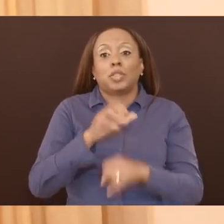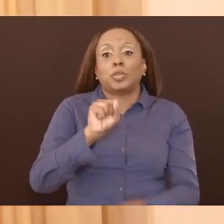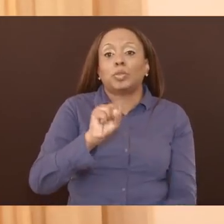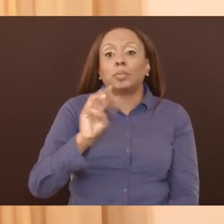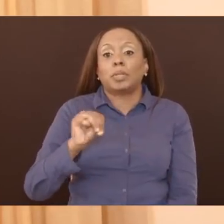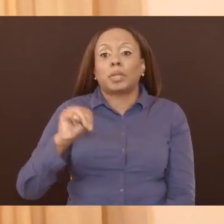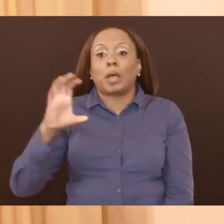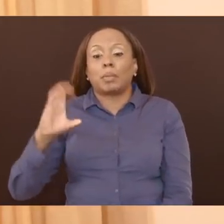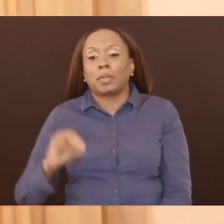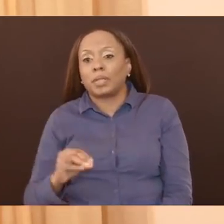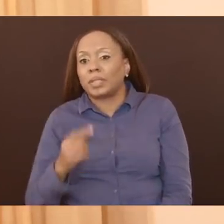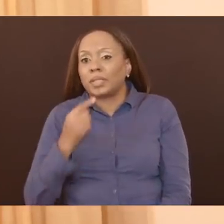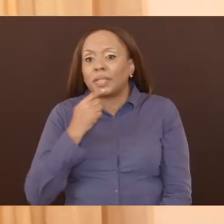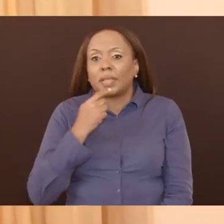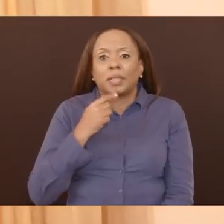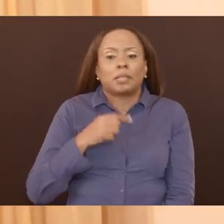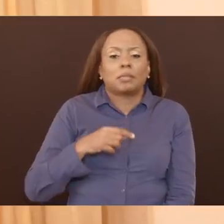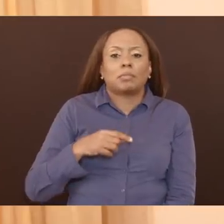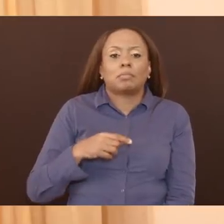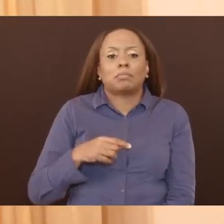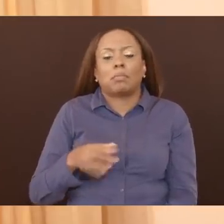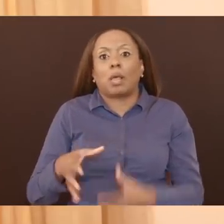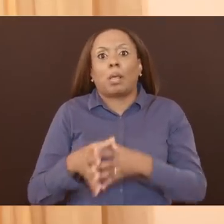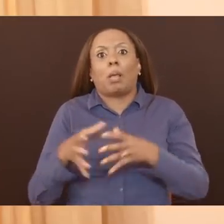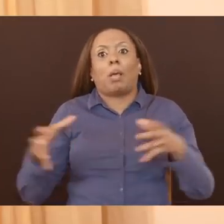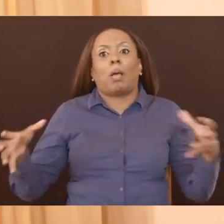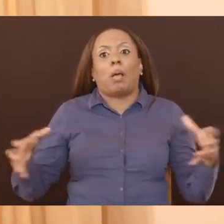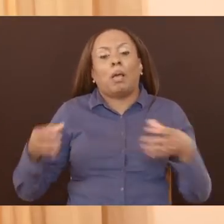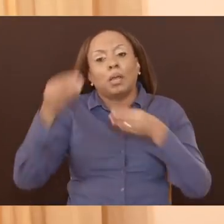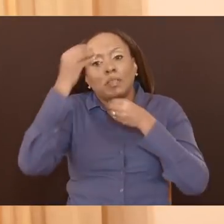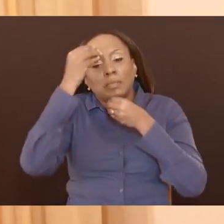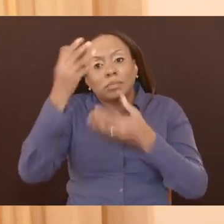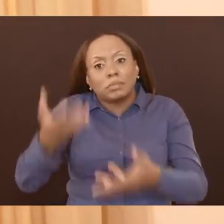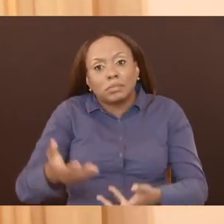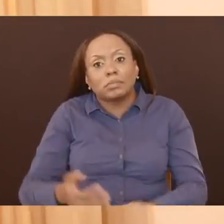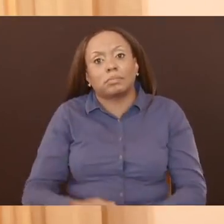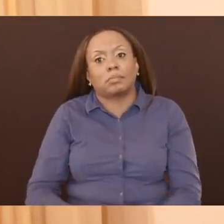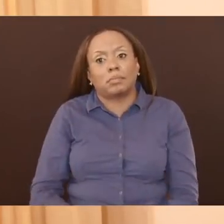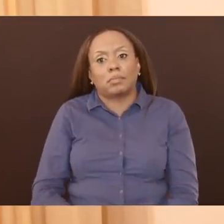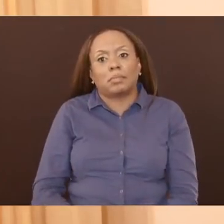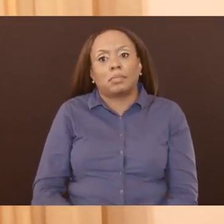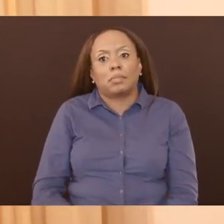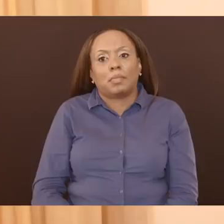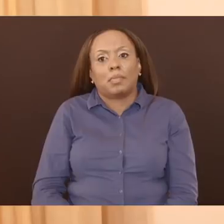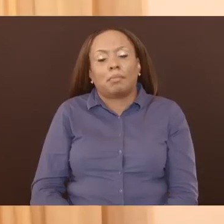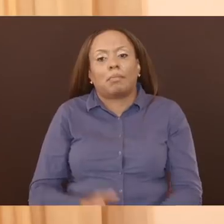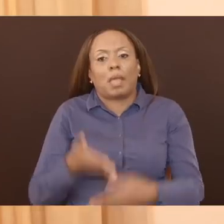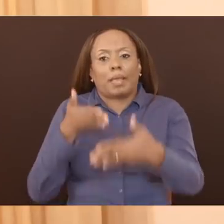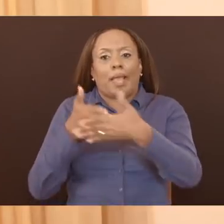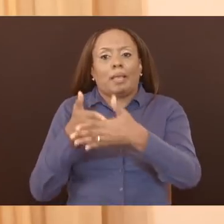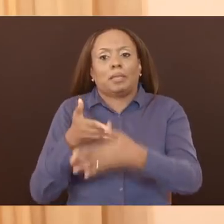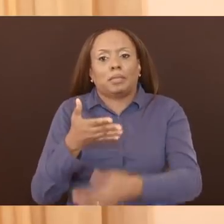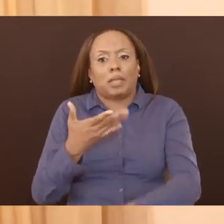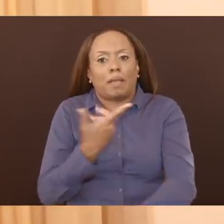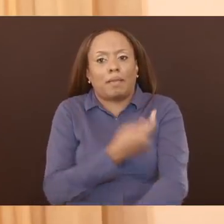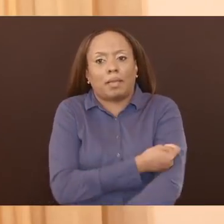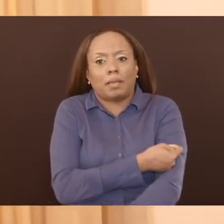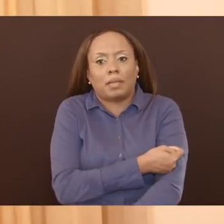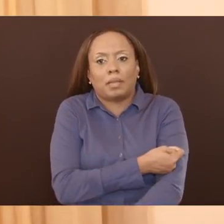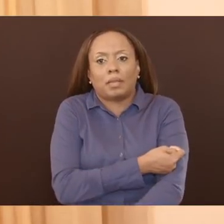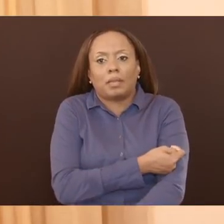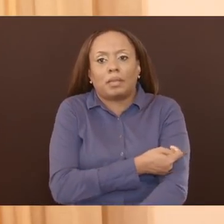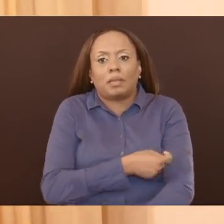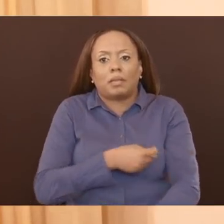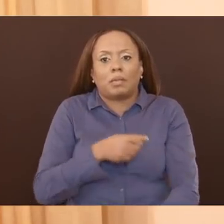that 2/3 of the information against vaccinations has come from no more